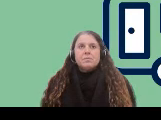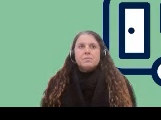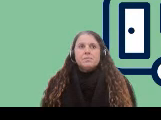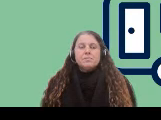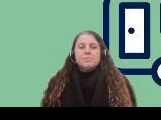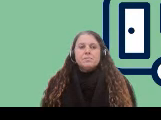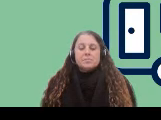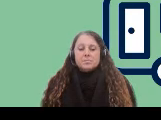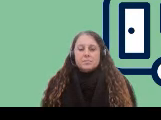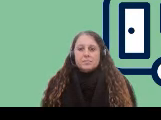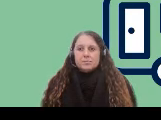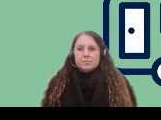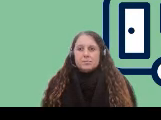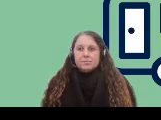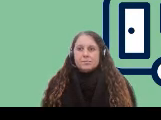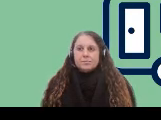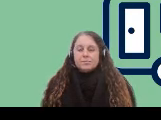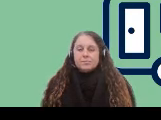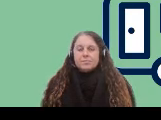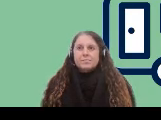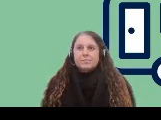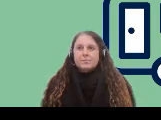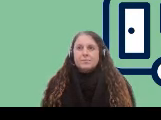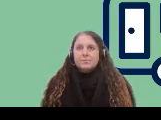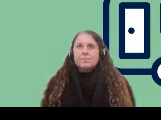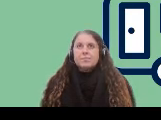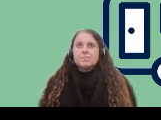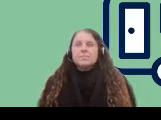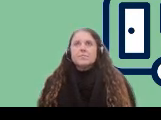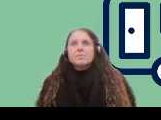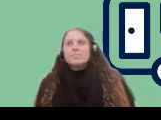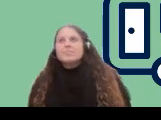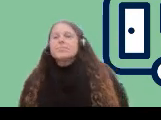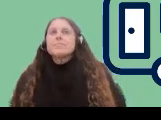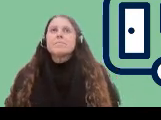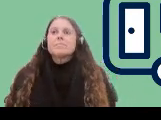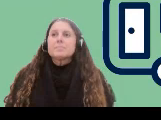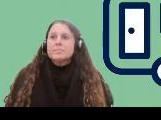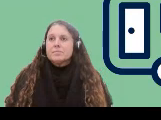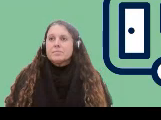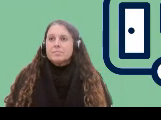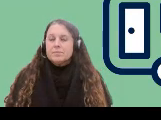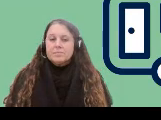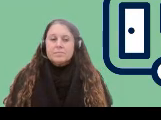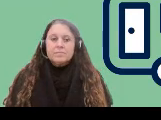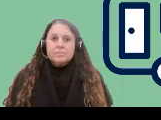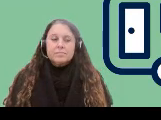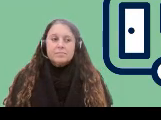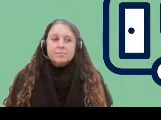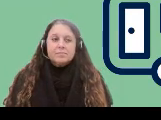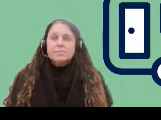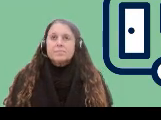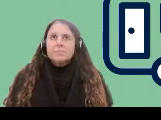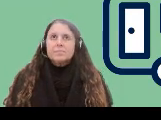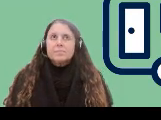bookmark that website, if you haven't already done so, it might be helpful for you to go back to the website and have a look at any time you